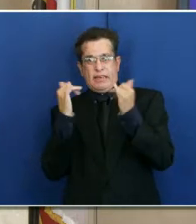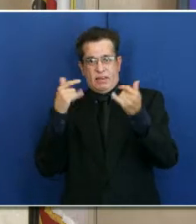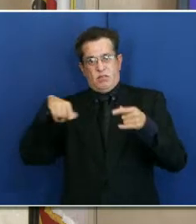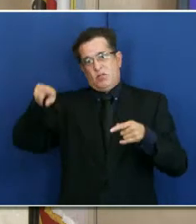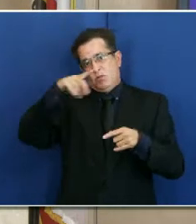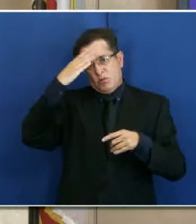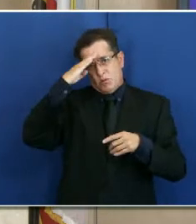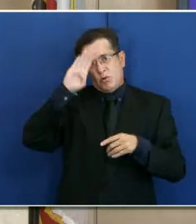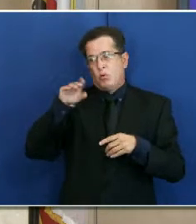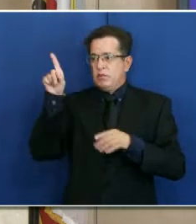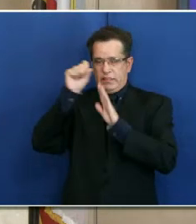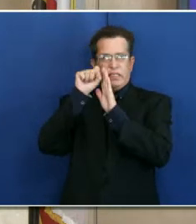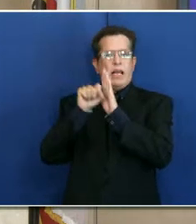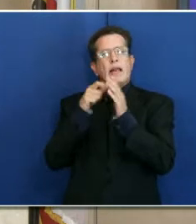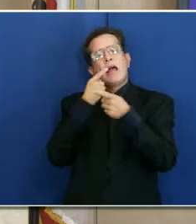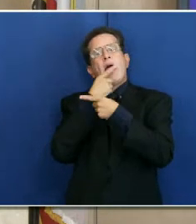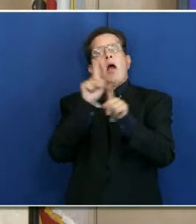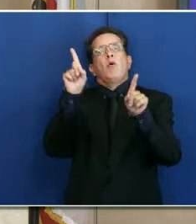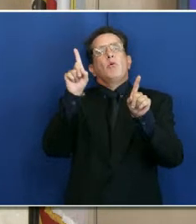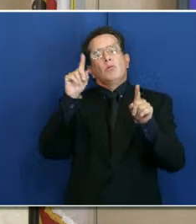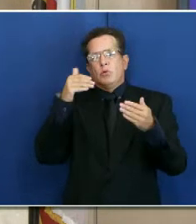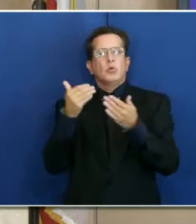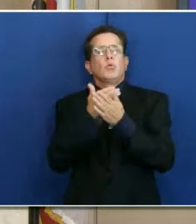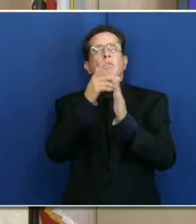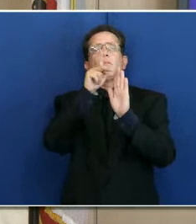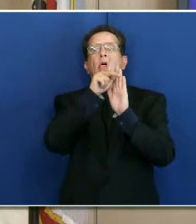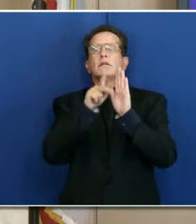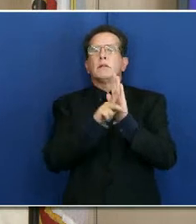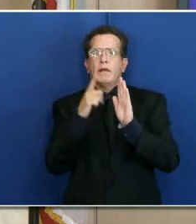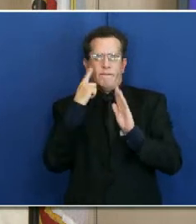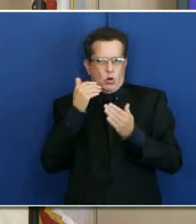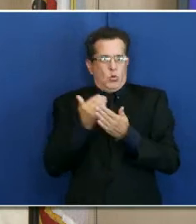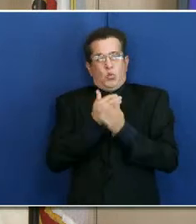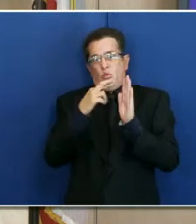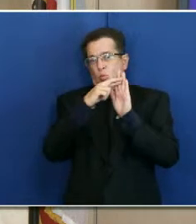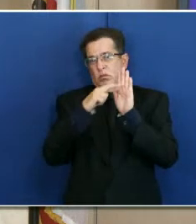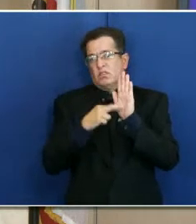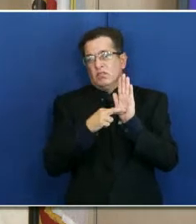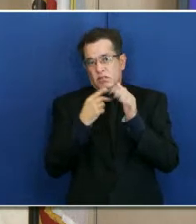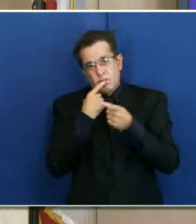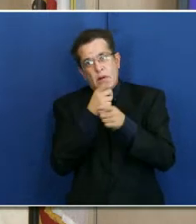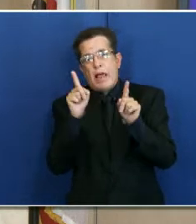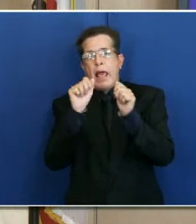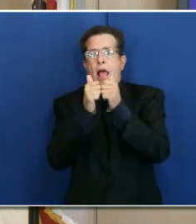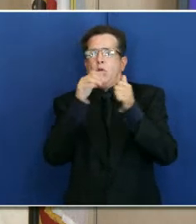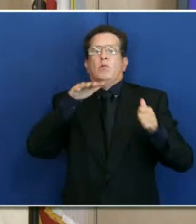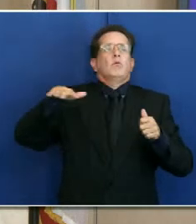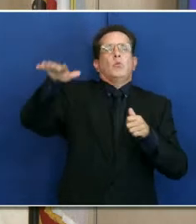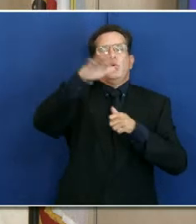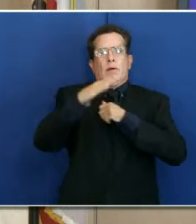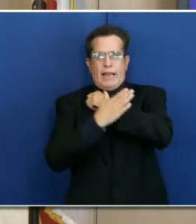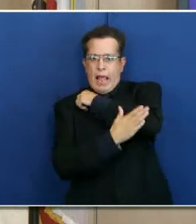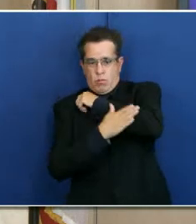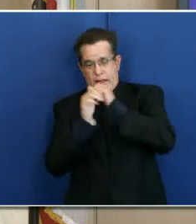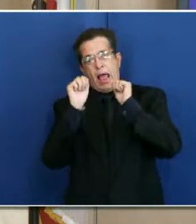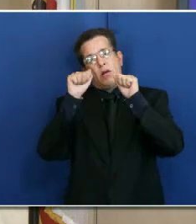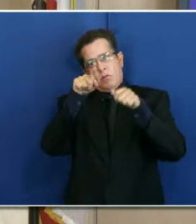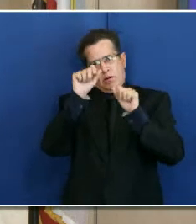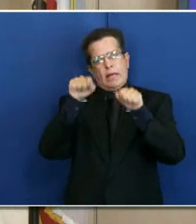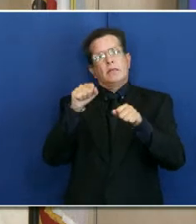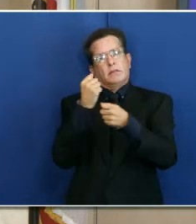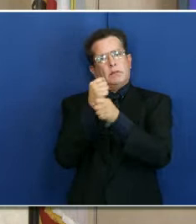The state released a blueprint for a safe economy that contains new guidelines on how counties and their businesses can safely